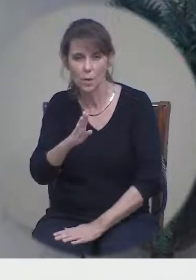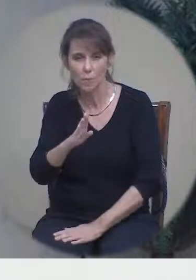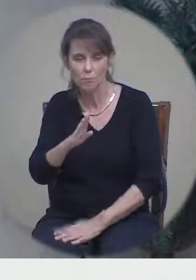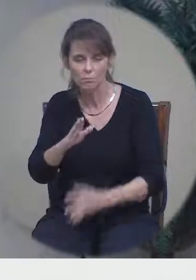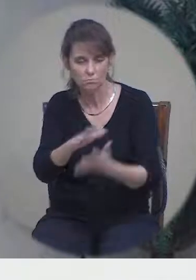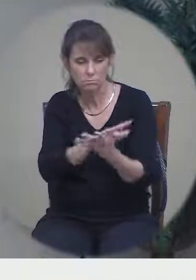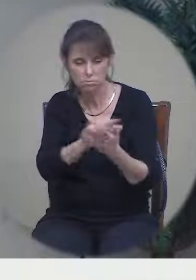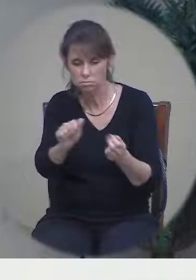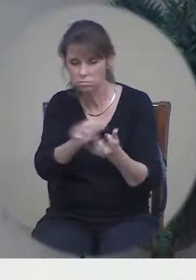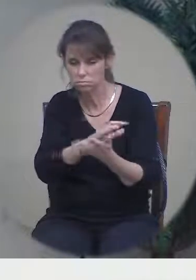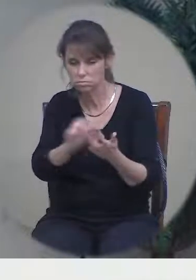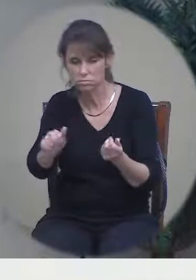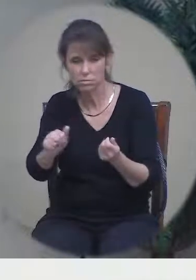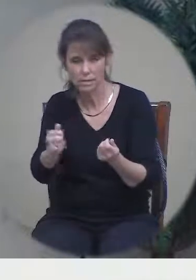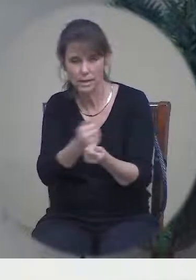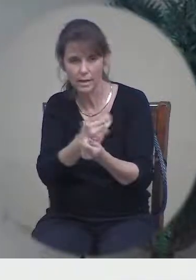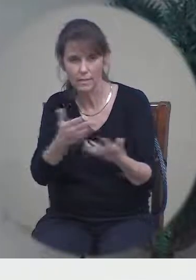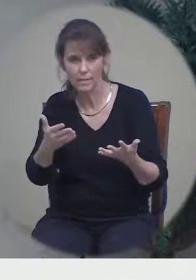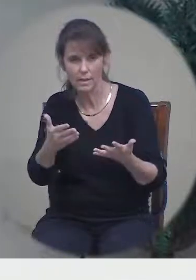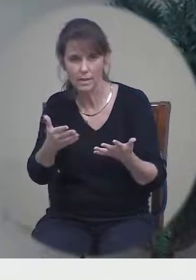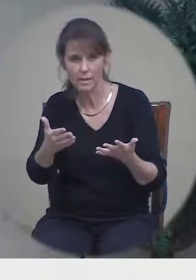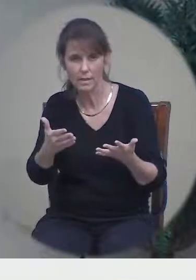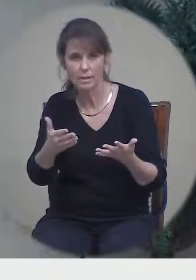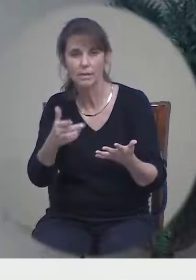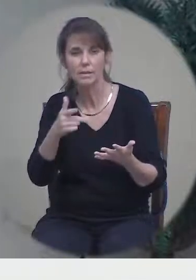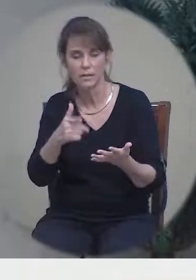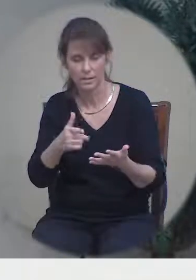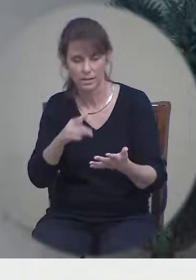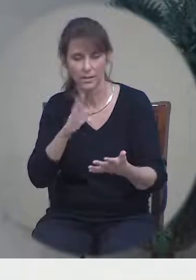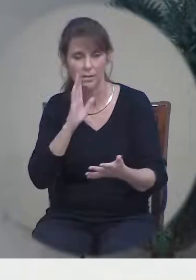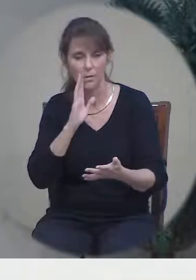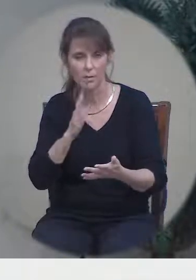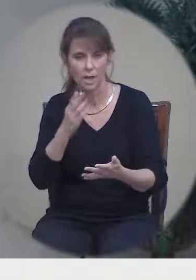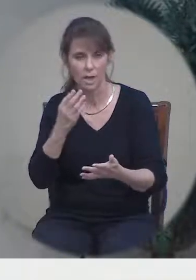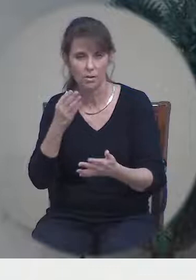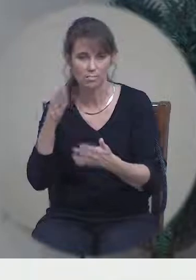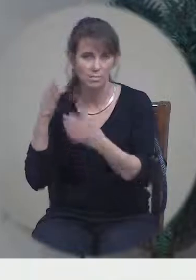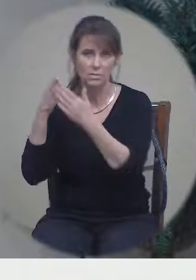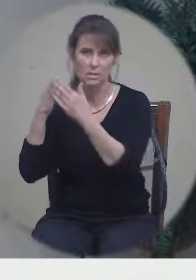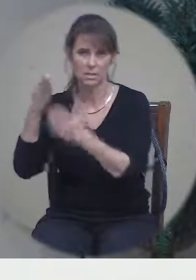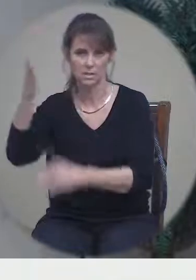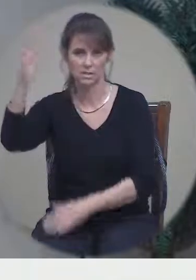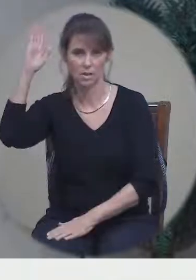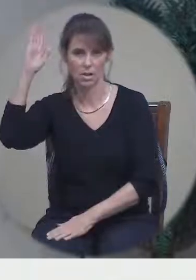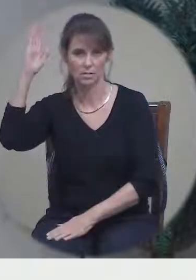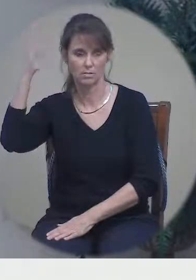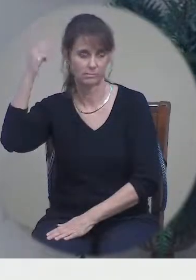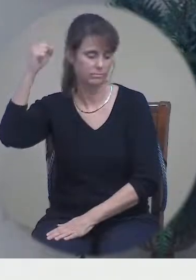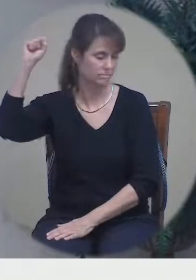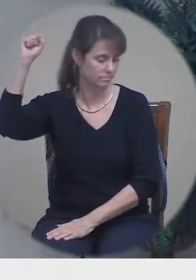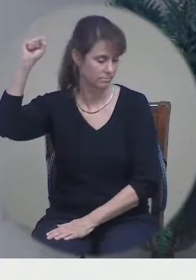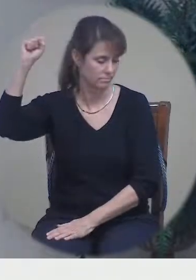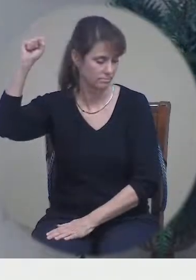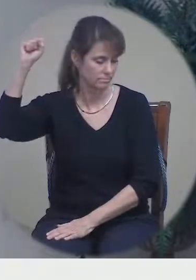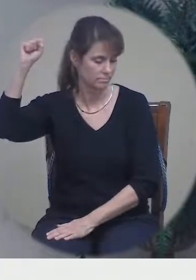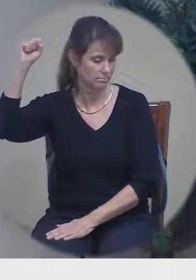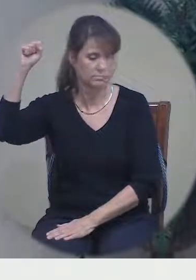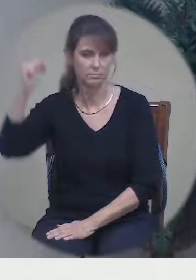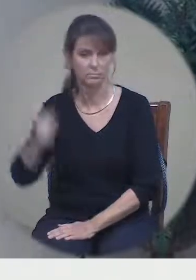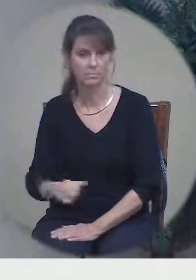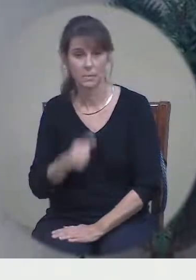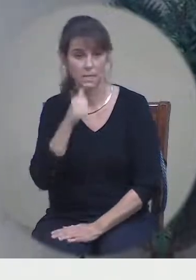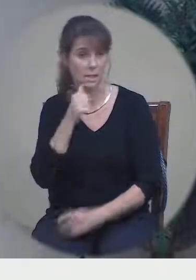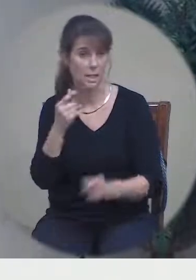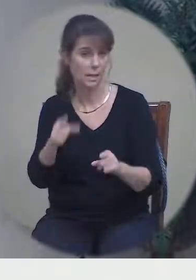was ultimately vindicated in his trust in Job." So that's what Satan wanted to occur.